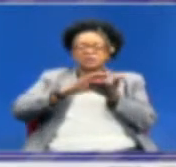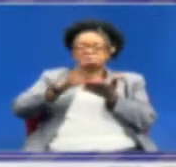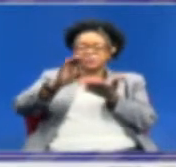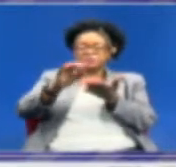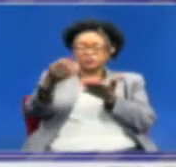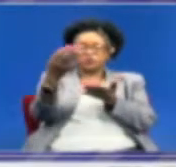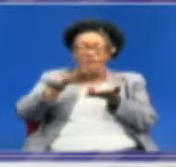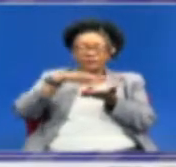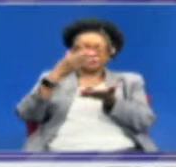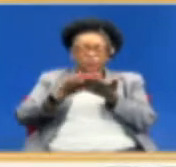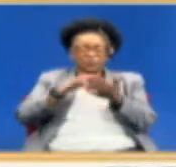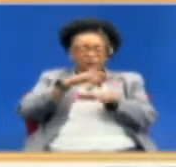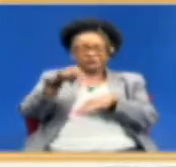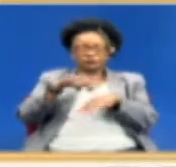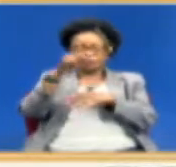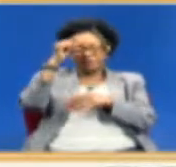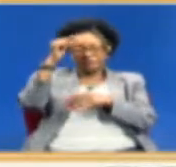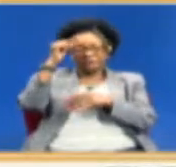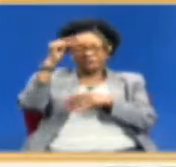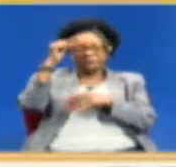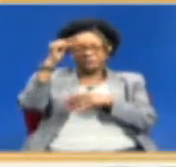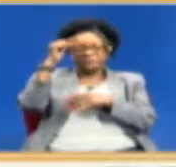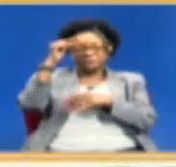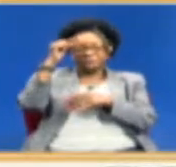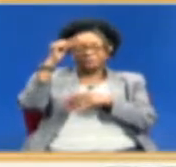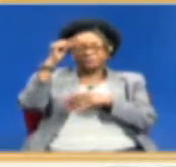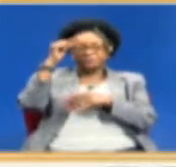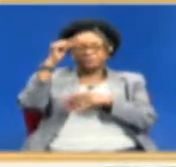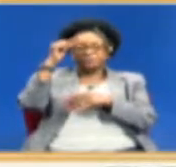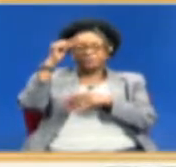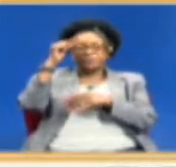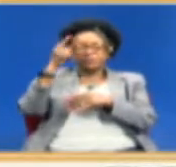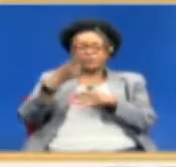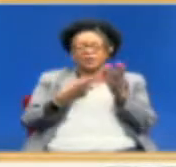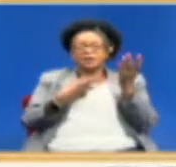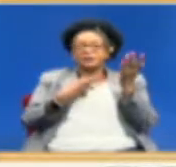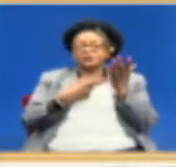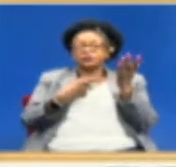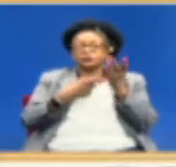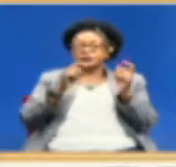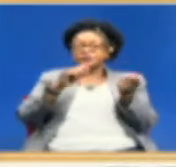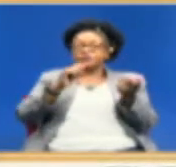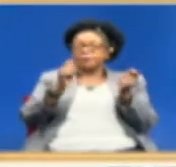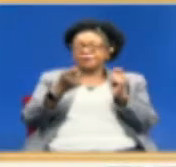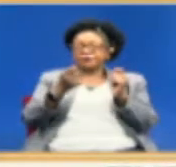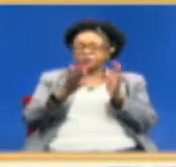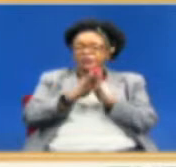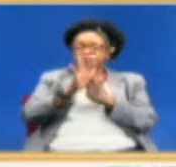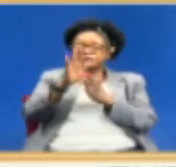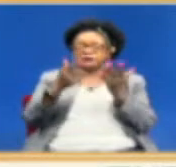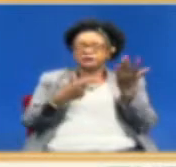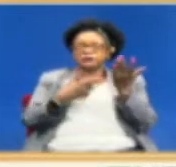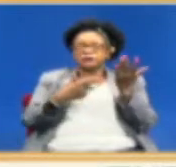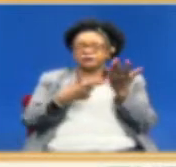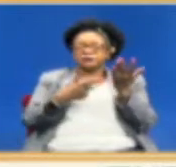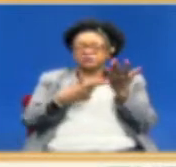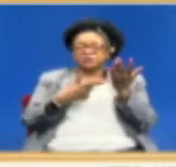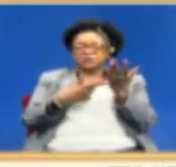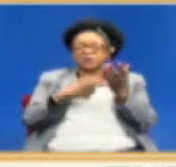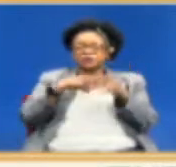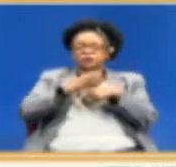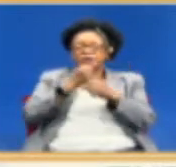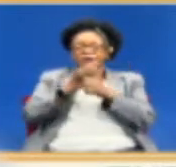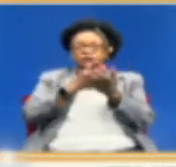the national government. Digitization or digital transformation and your technology enablers in